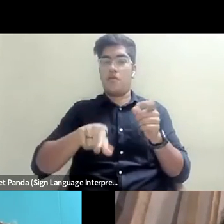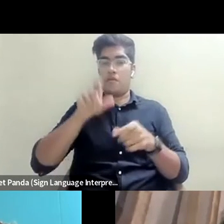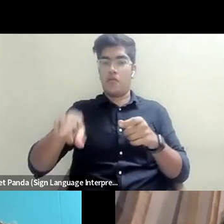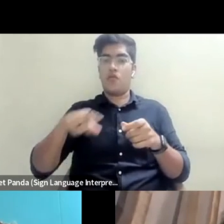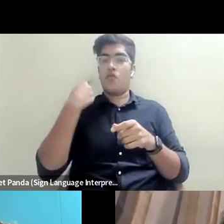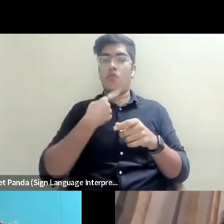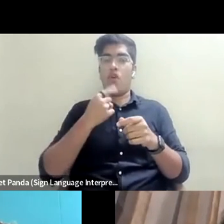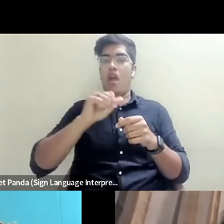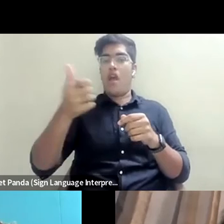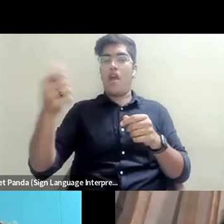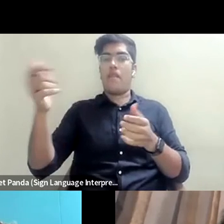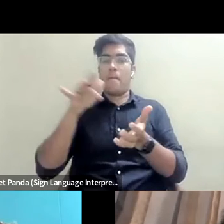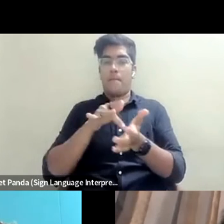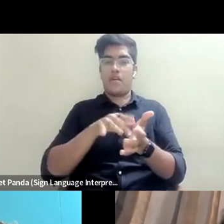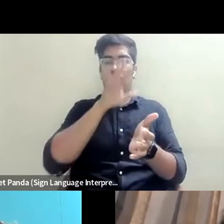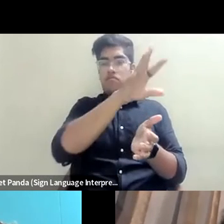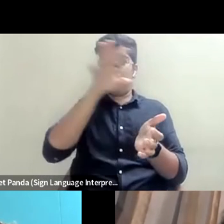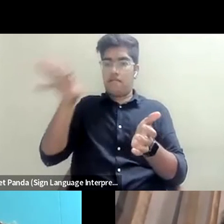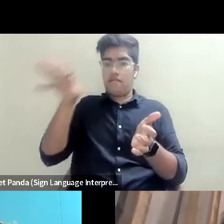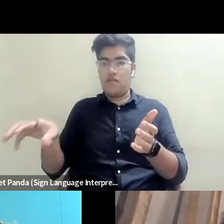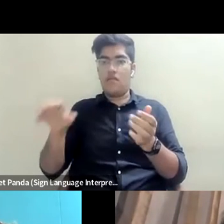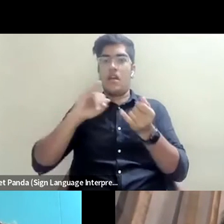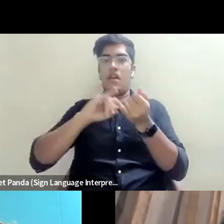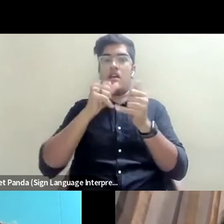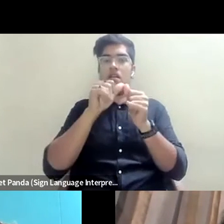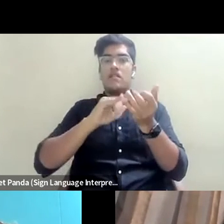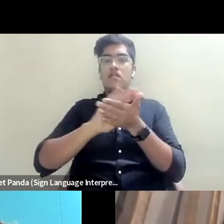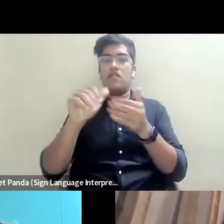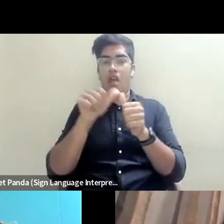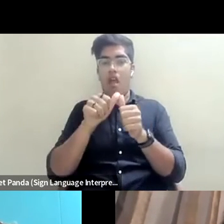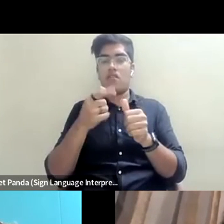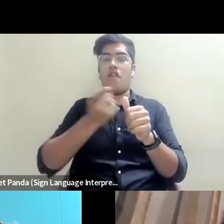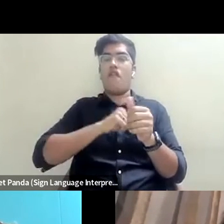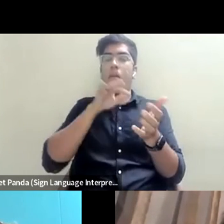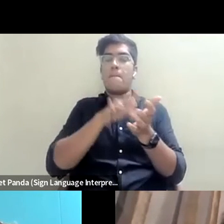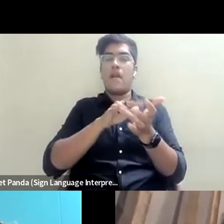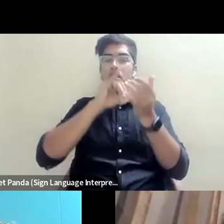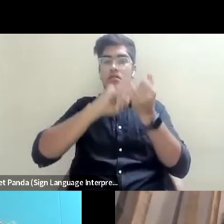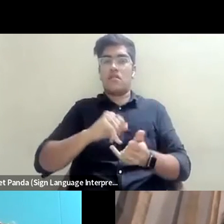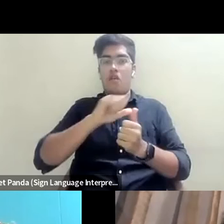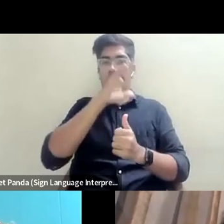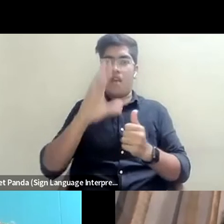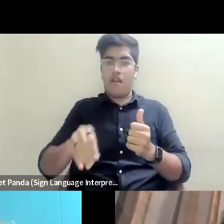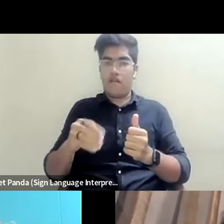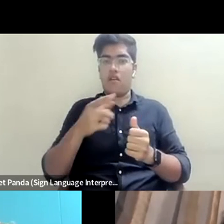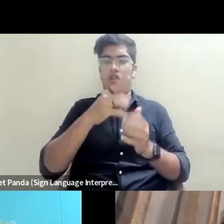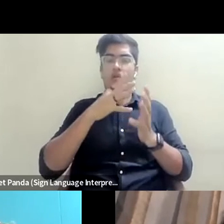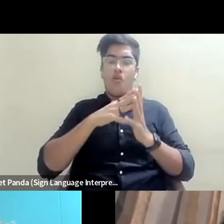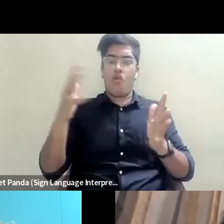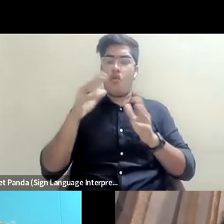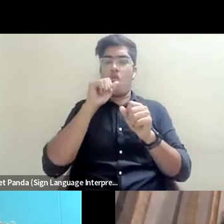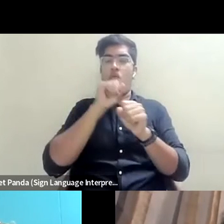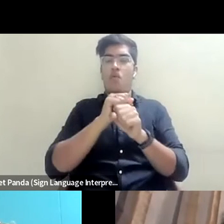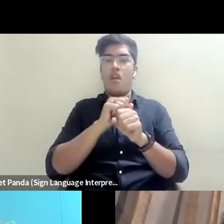people from different areas. Sasha from South Africa, who has a legacy of